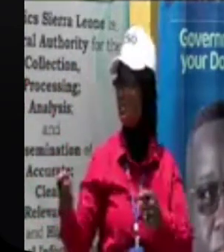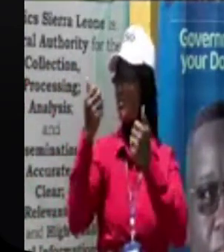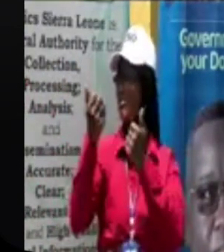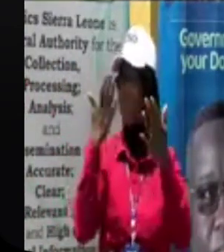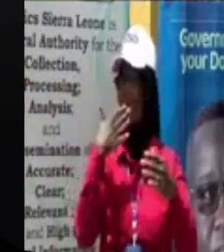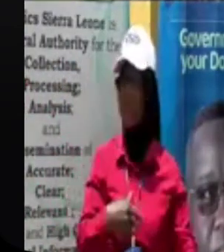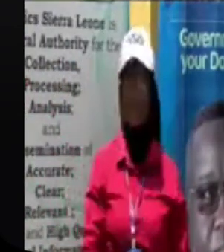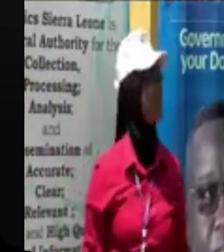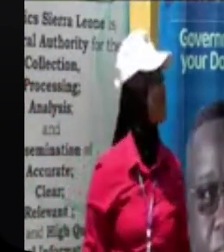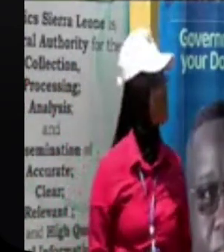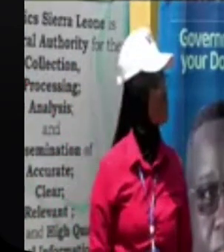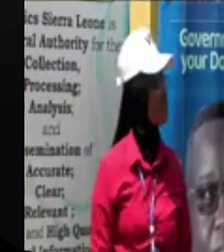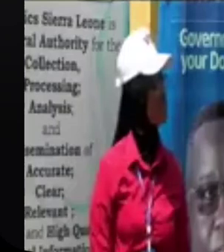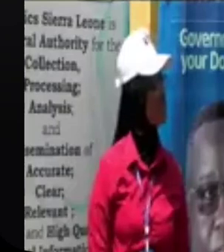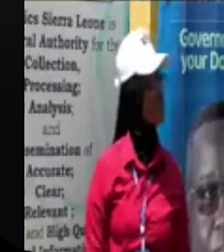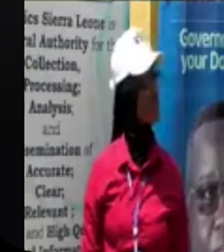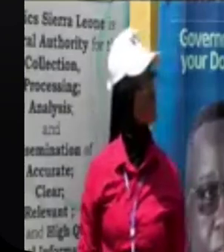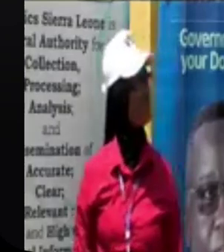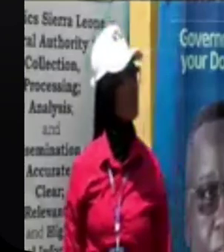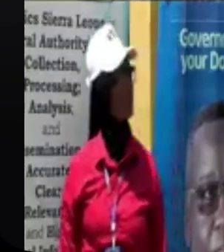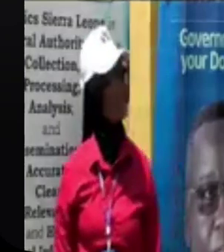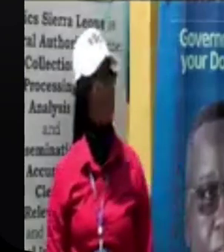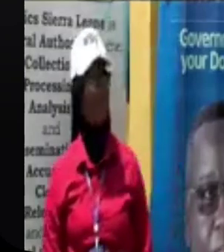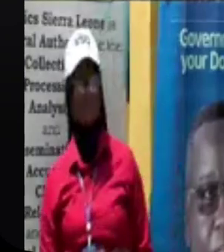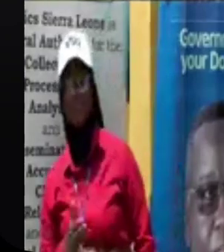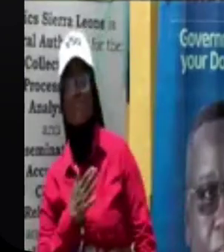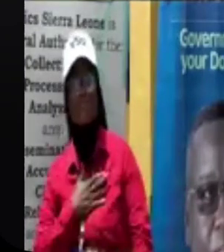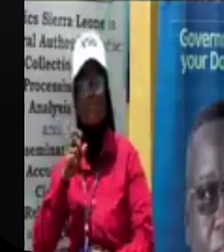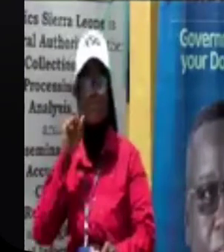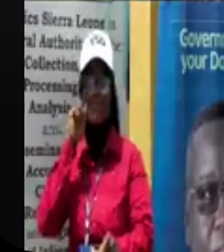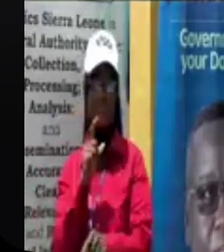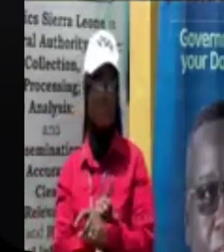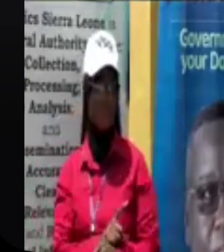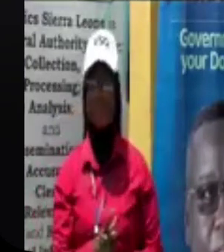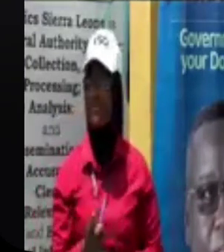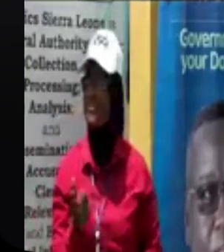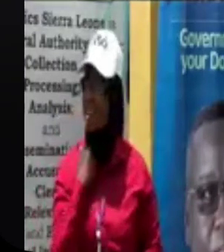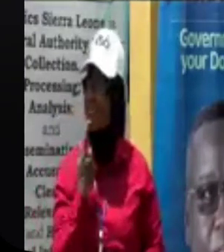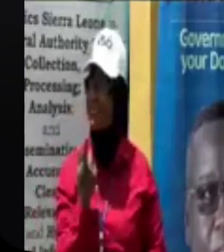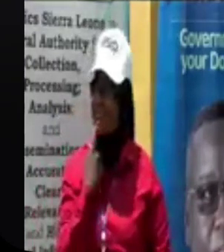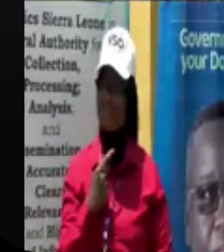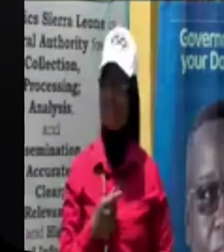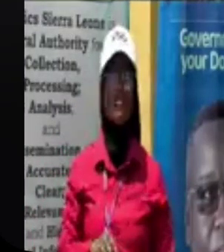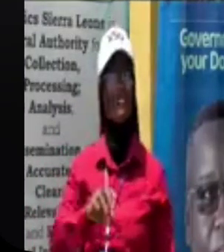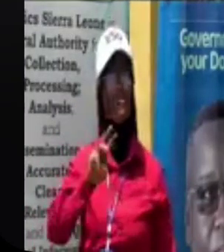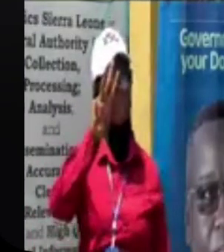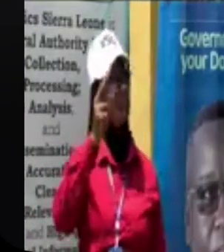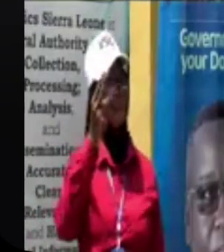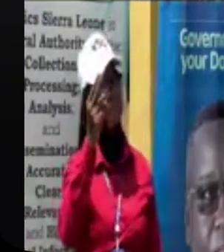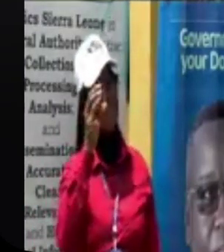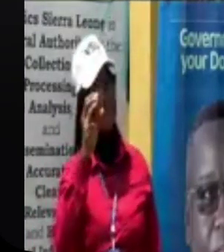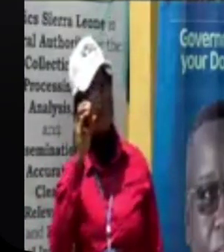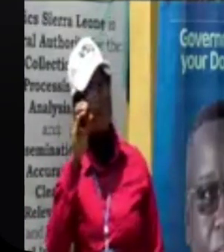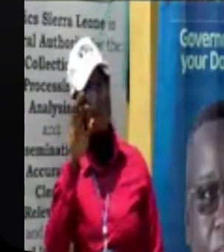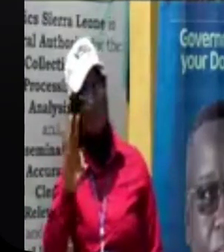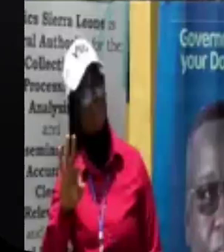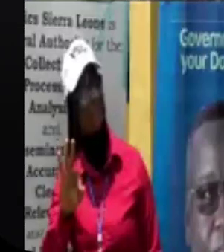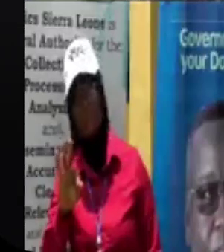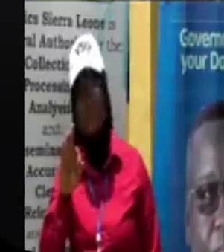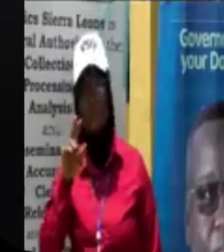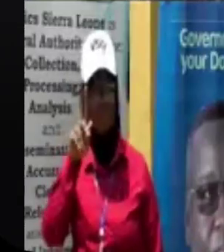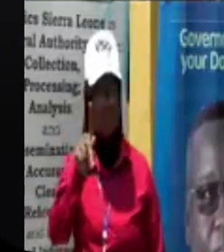Salone, me, sister, as I will say, the BFP will be in communication with them,